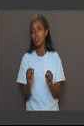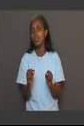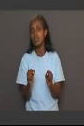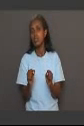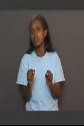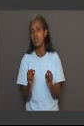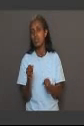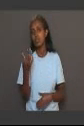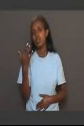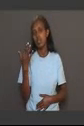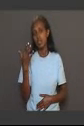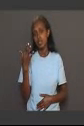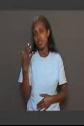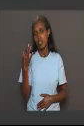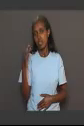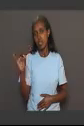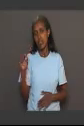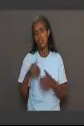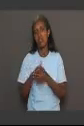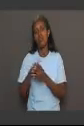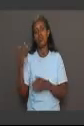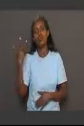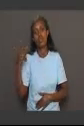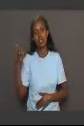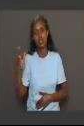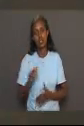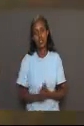is 19 out of 30.